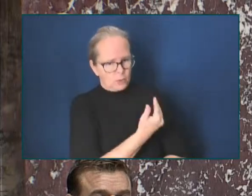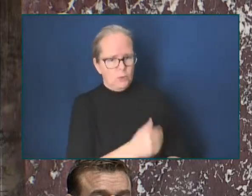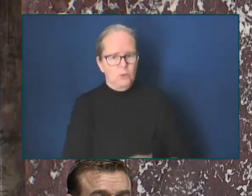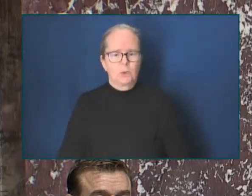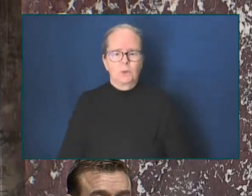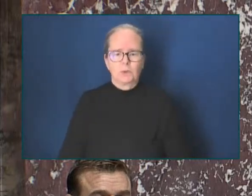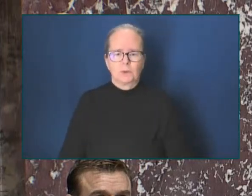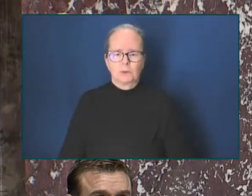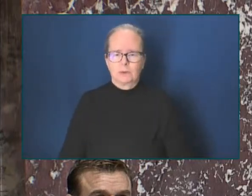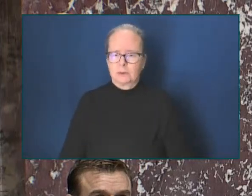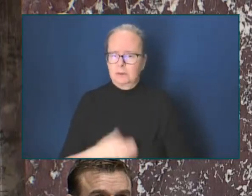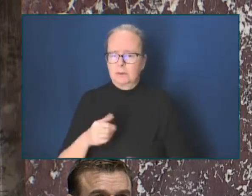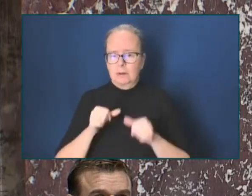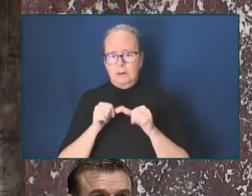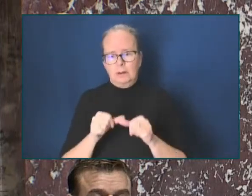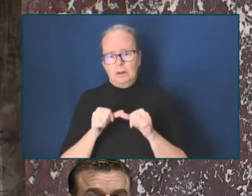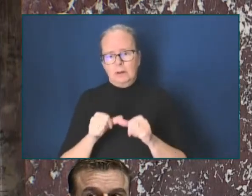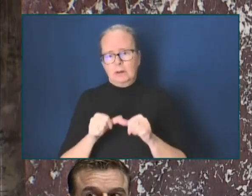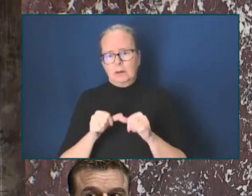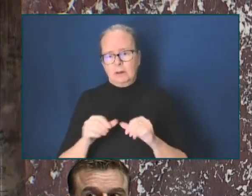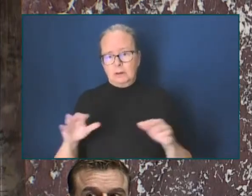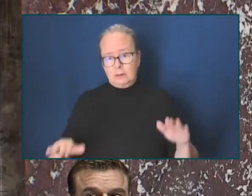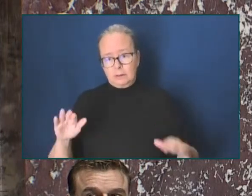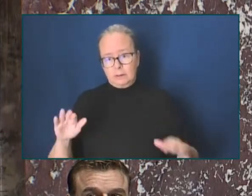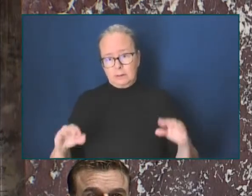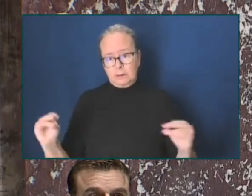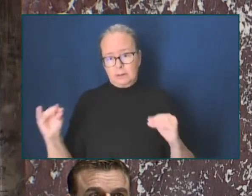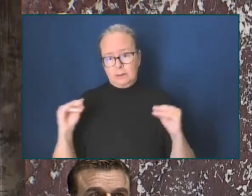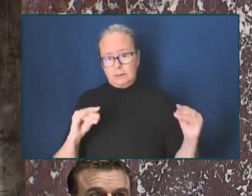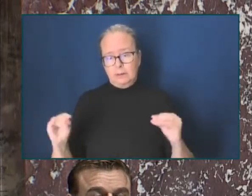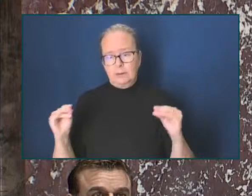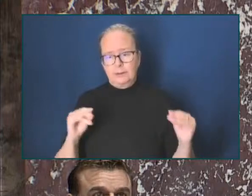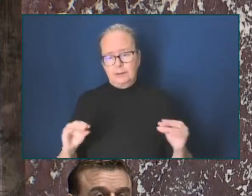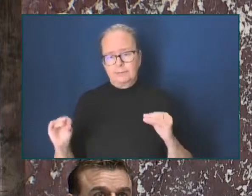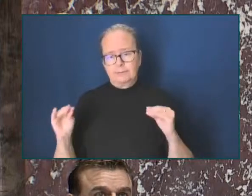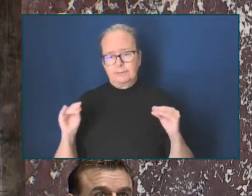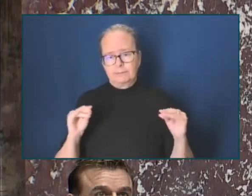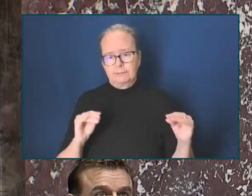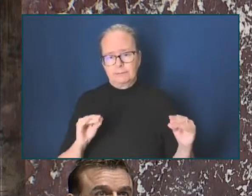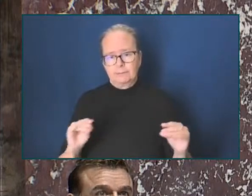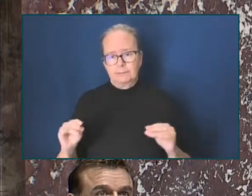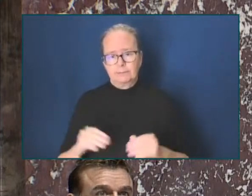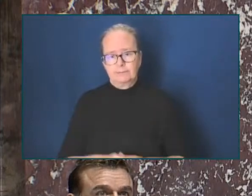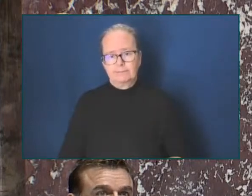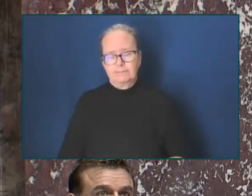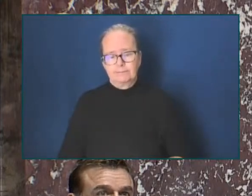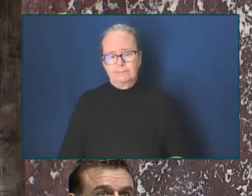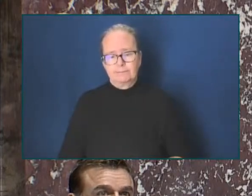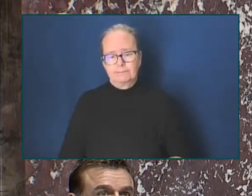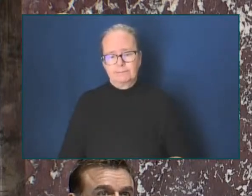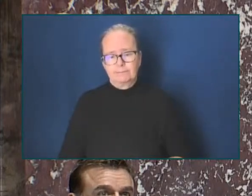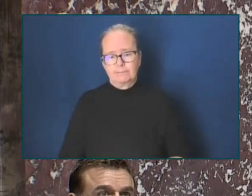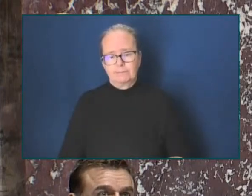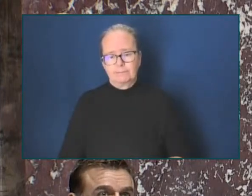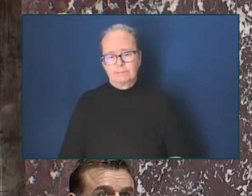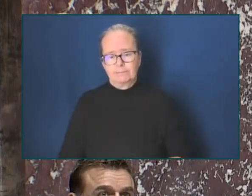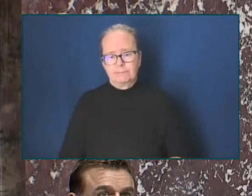Mr. Speaker, the Public Accounts Committee actually does have a quite lengthy meeting scheduled. We just finished